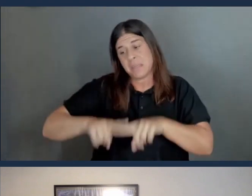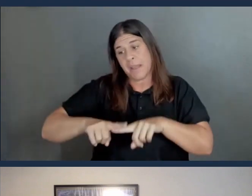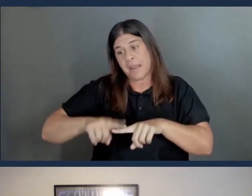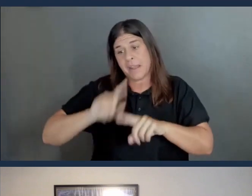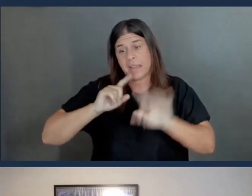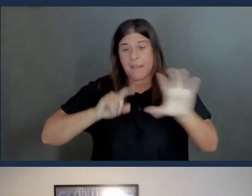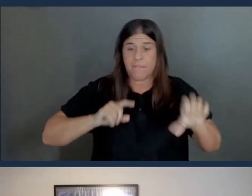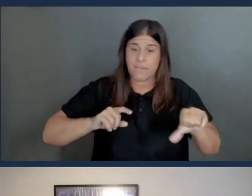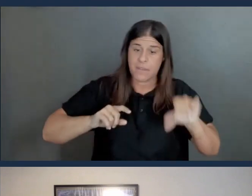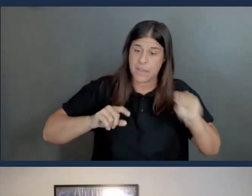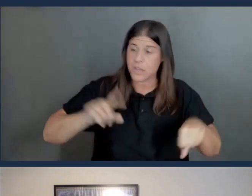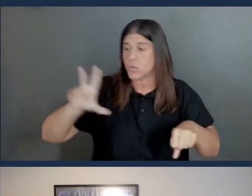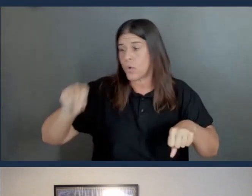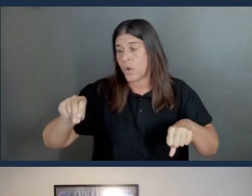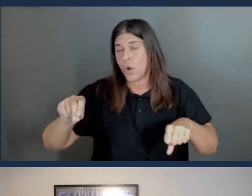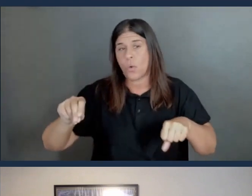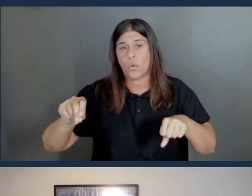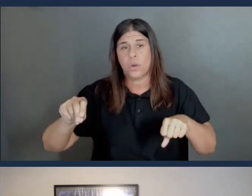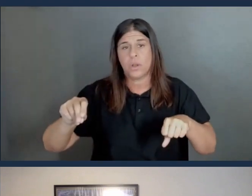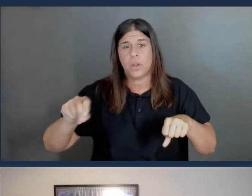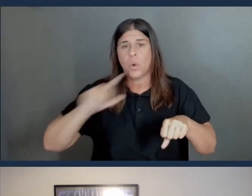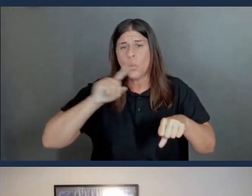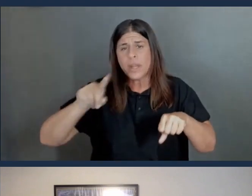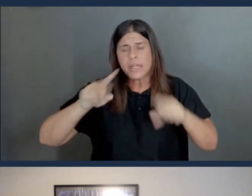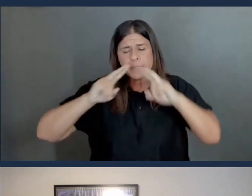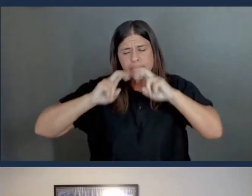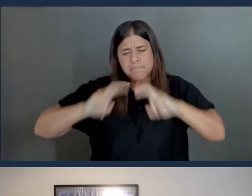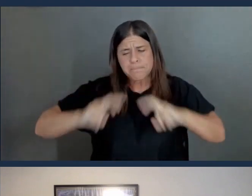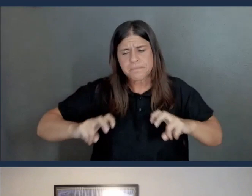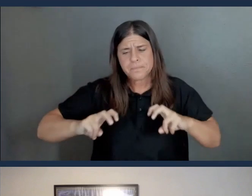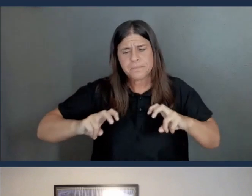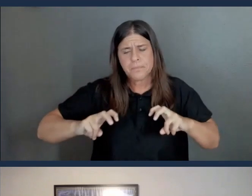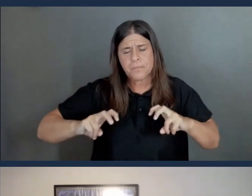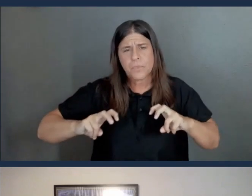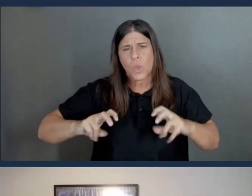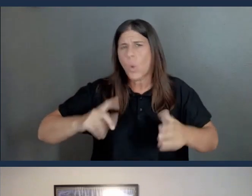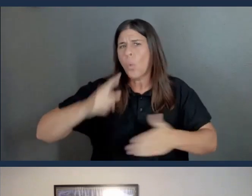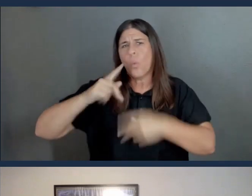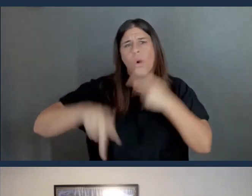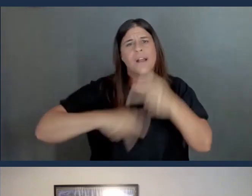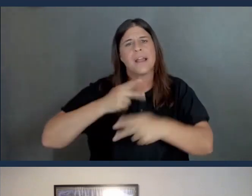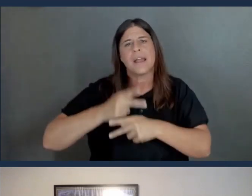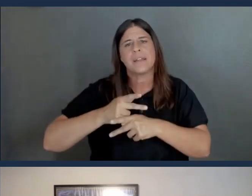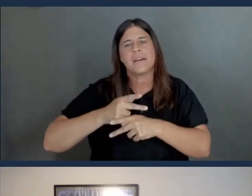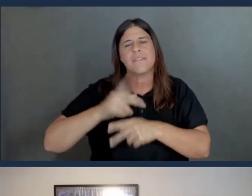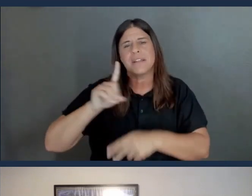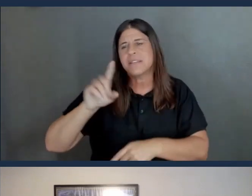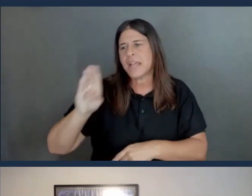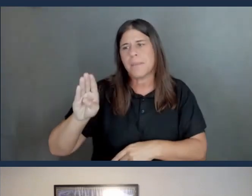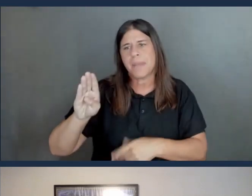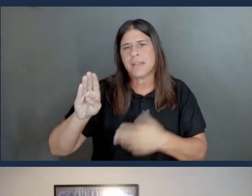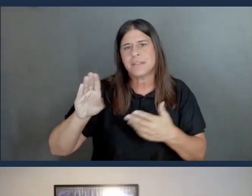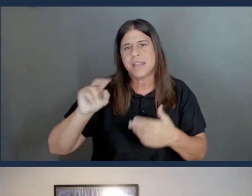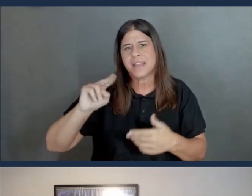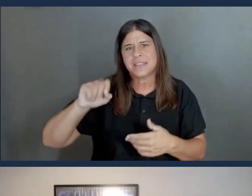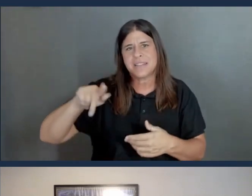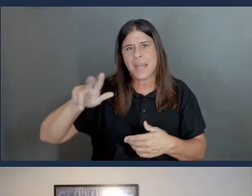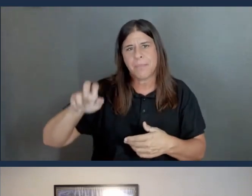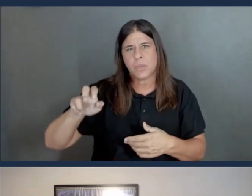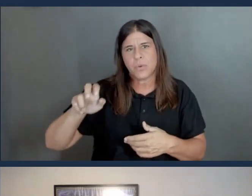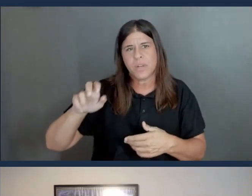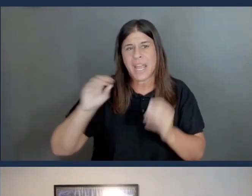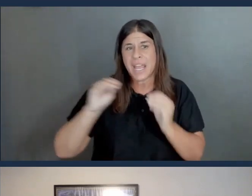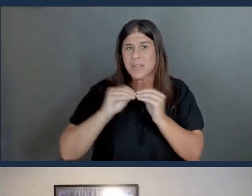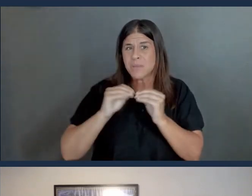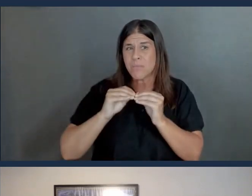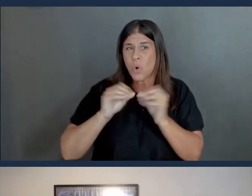no, zooming out a little bit, generally speaking, what kind of database is Neptune? Is it kind of an eventually